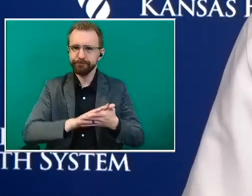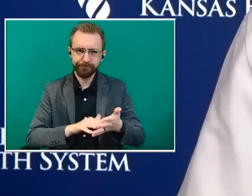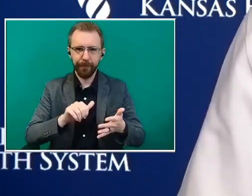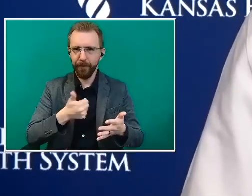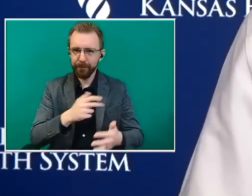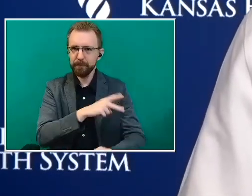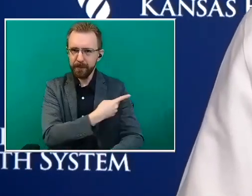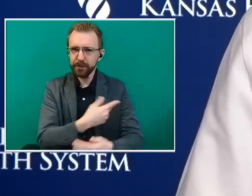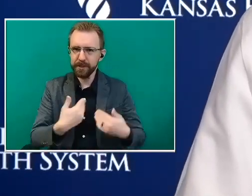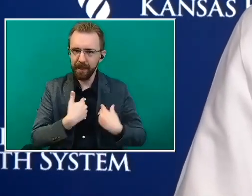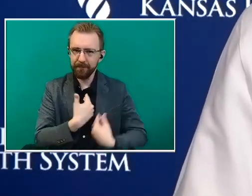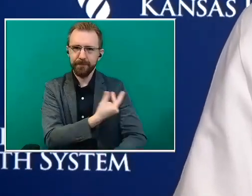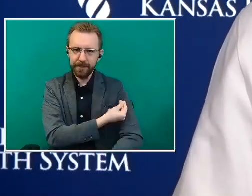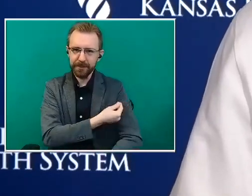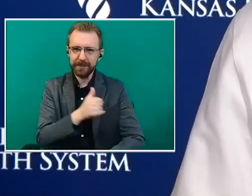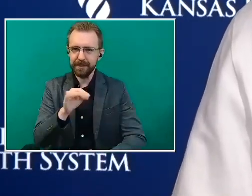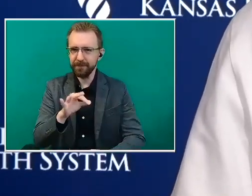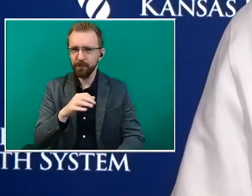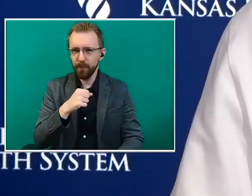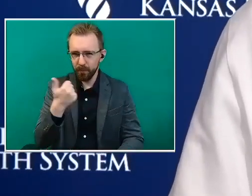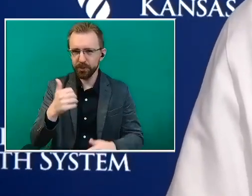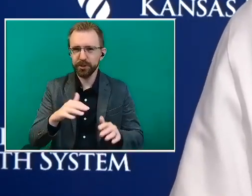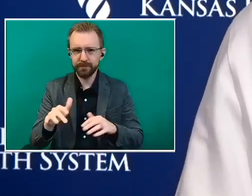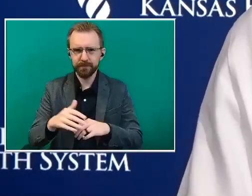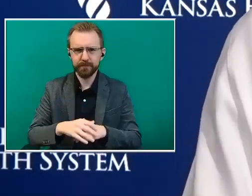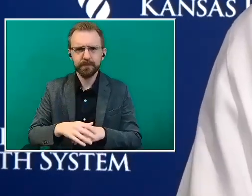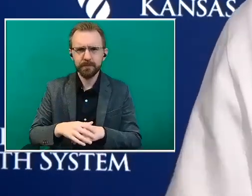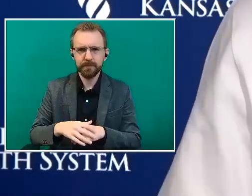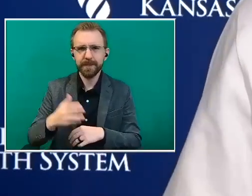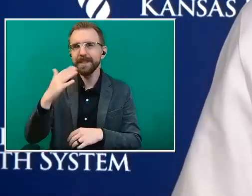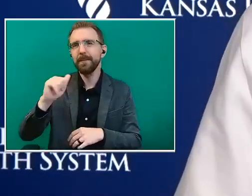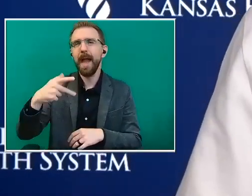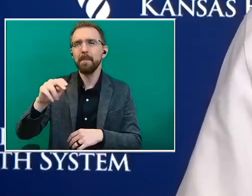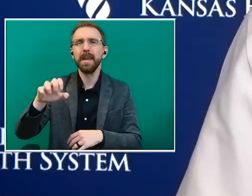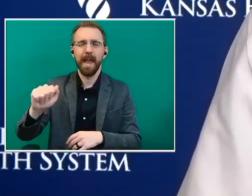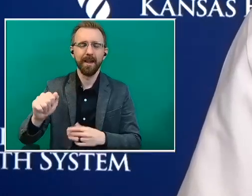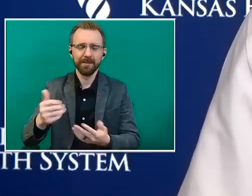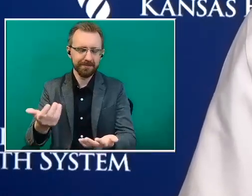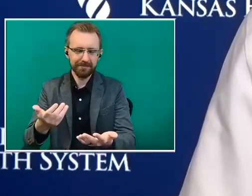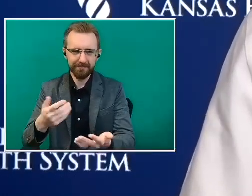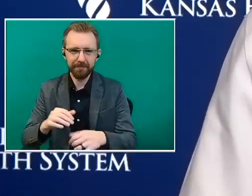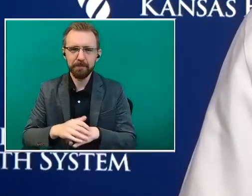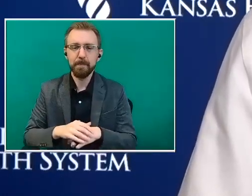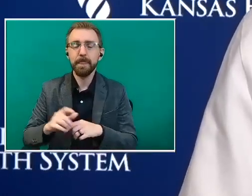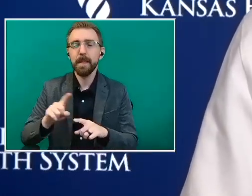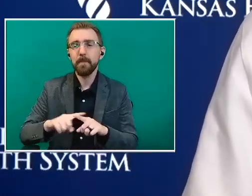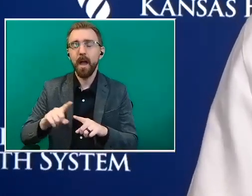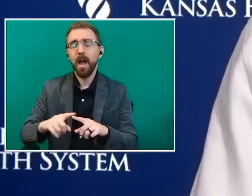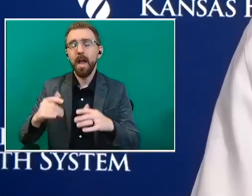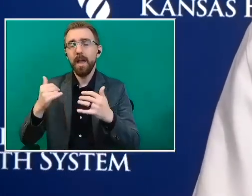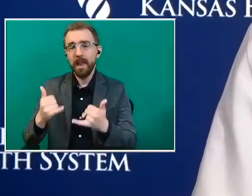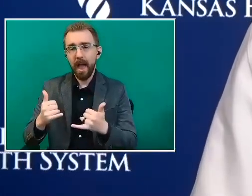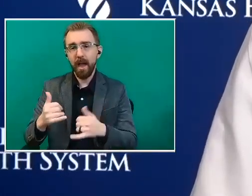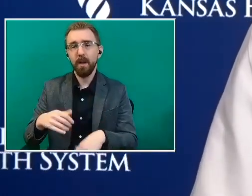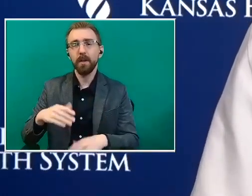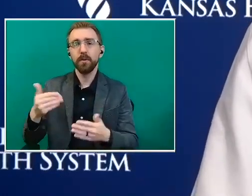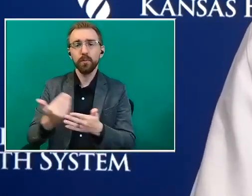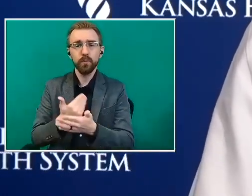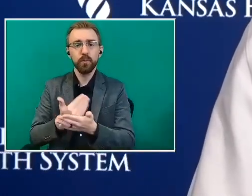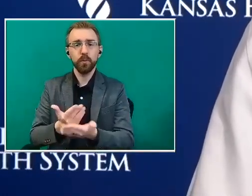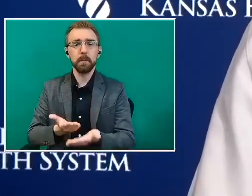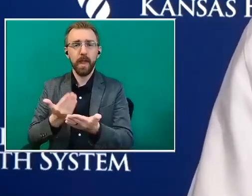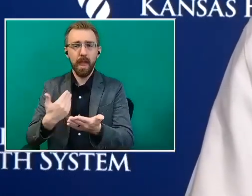against it. Sleep apnea. What's that? Sleep apnea. Sleep apnea. But now the new recommendation, they have lowered that age